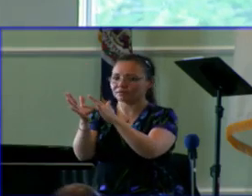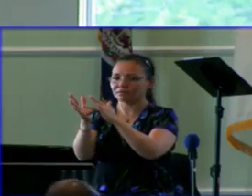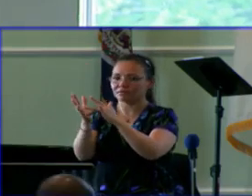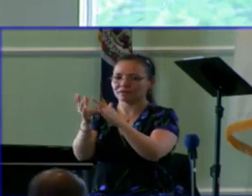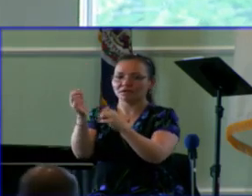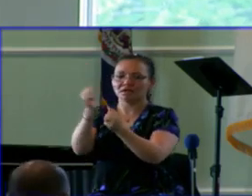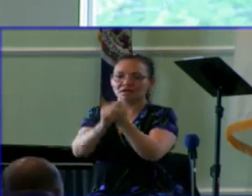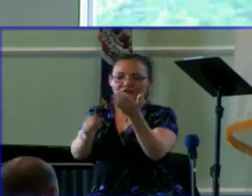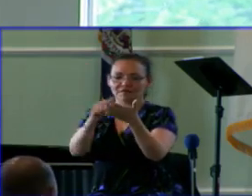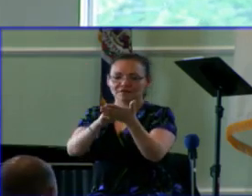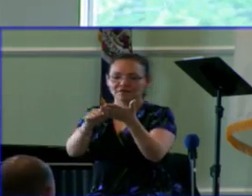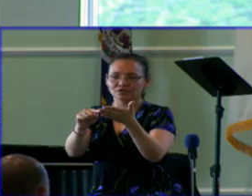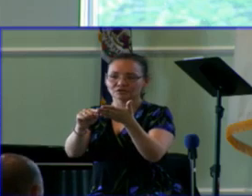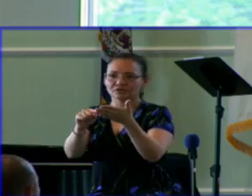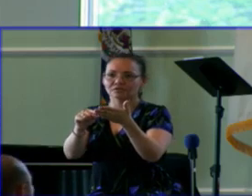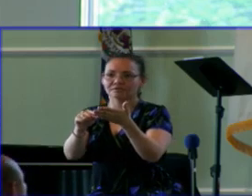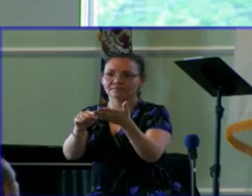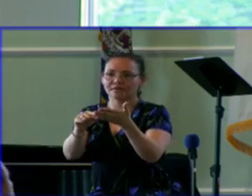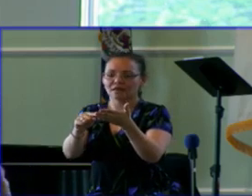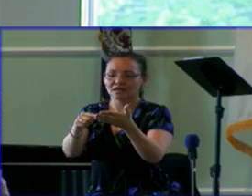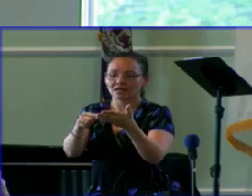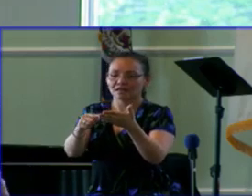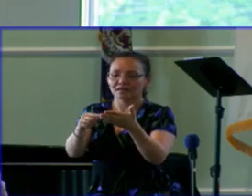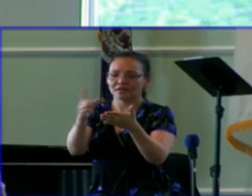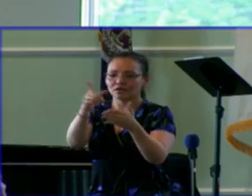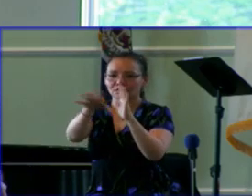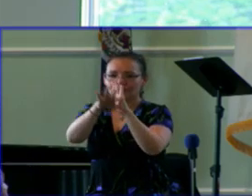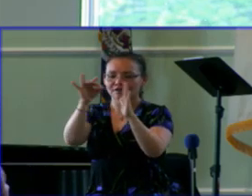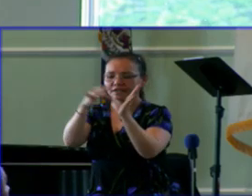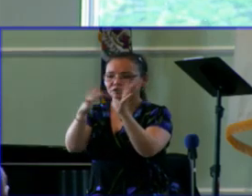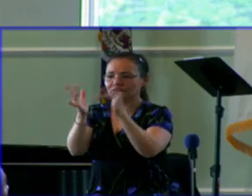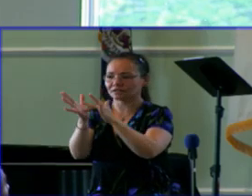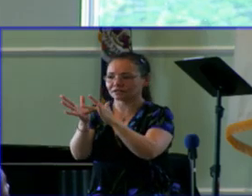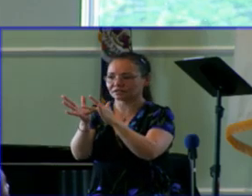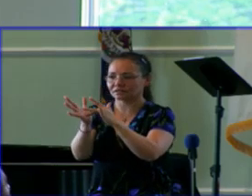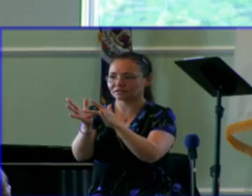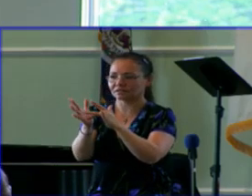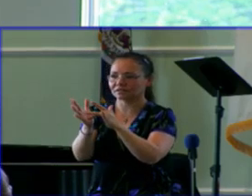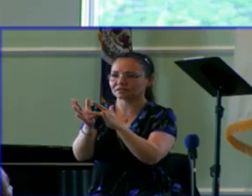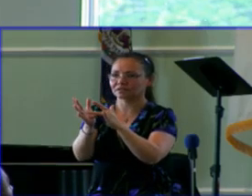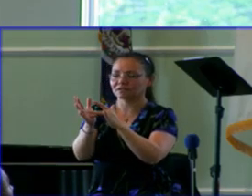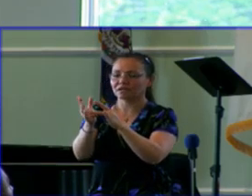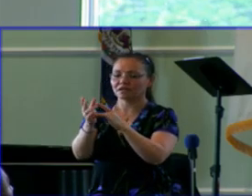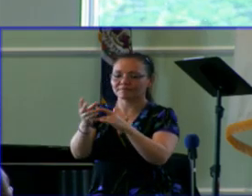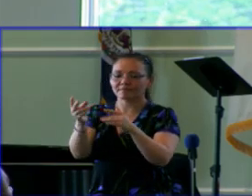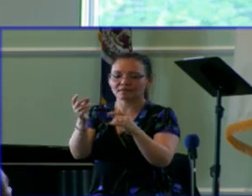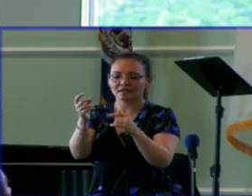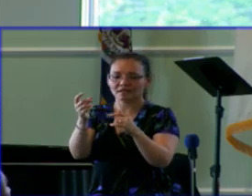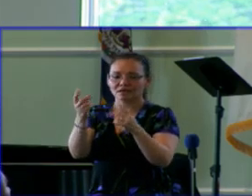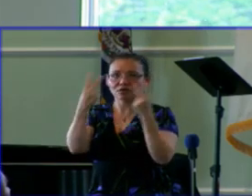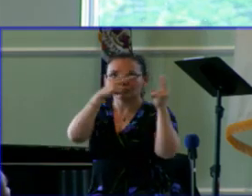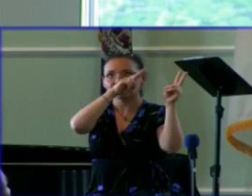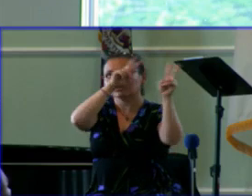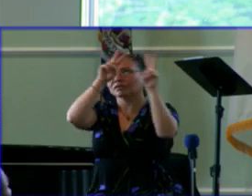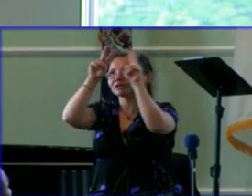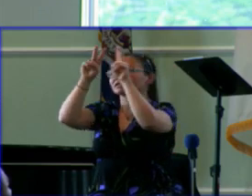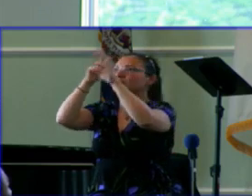in every verse, that you find Jesus. I trust that as you look at the heavens,